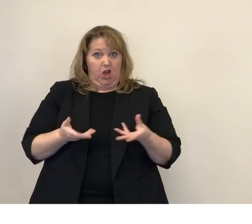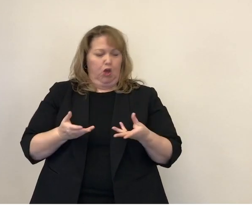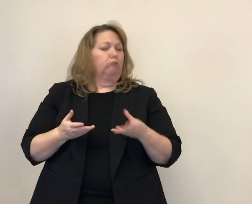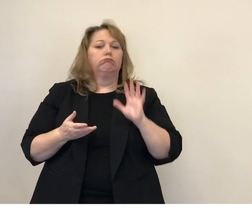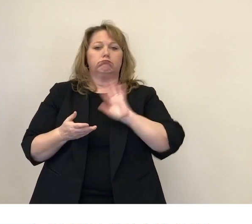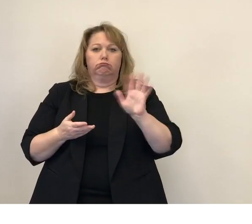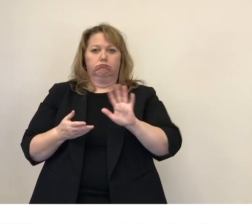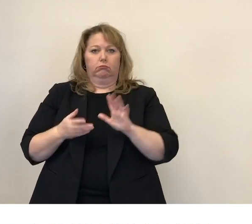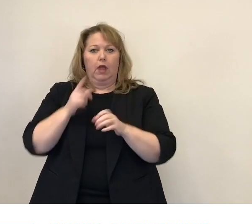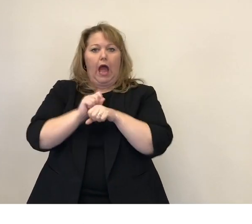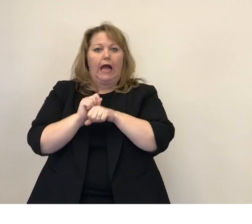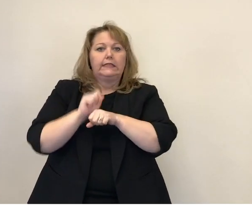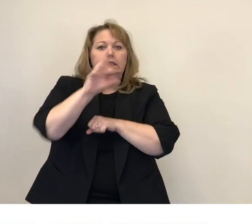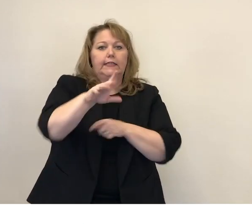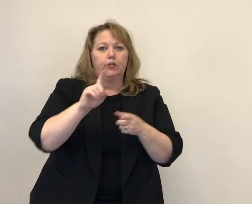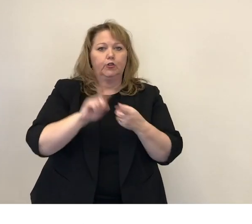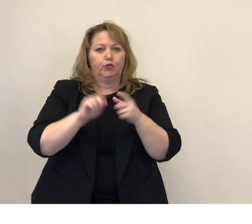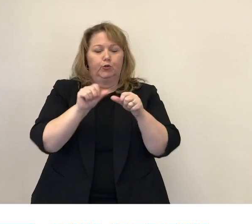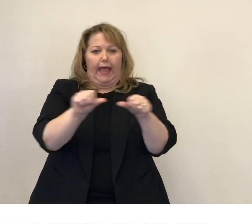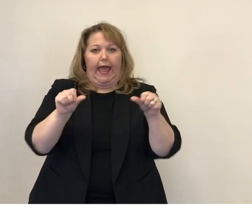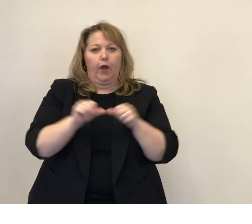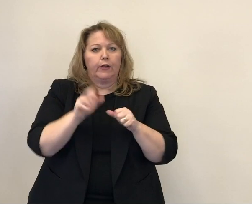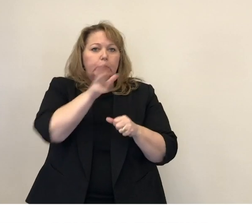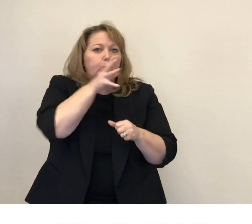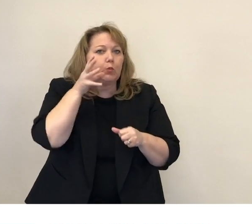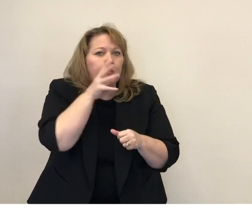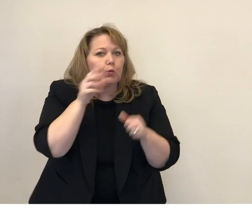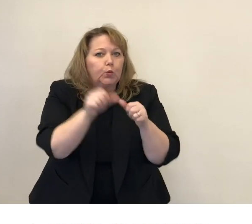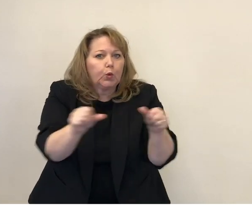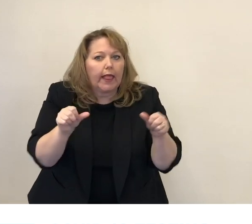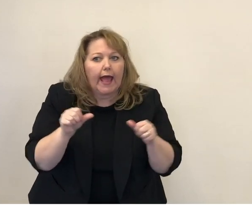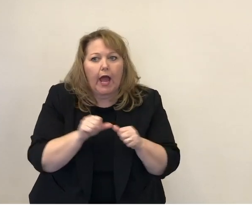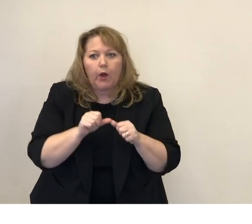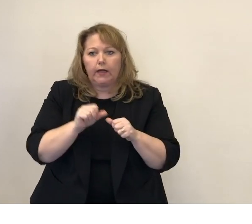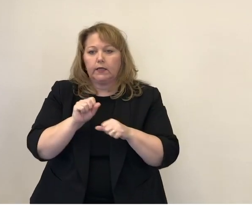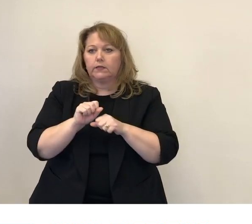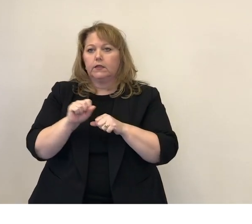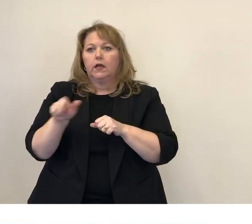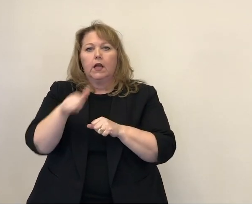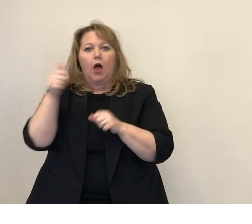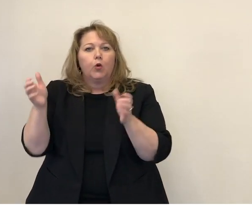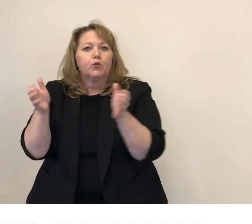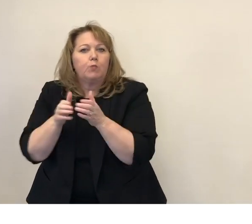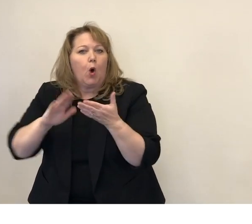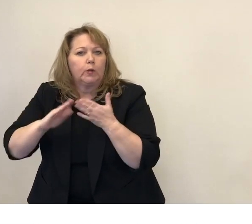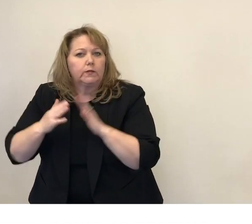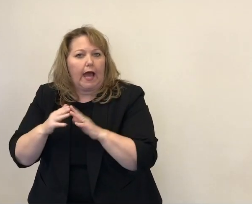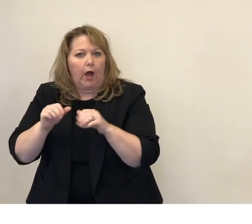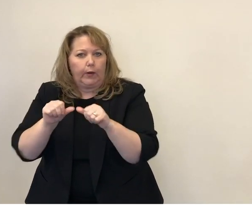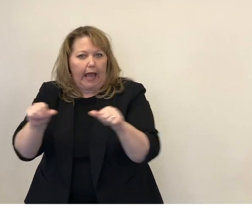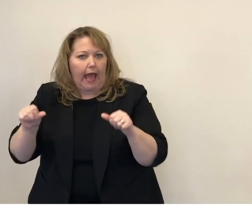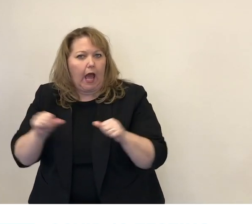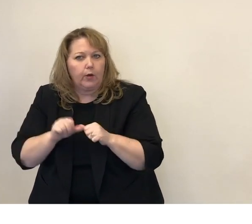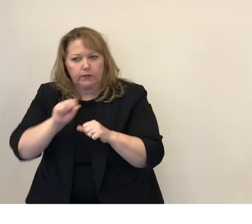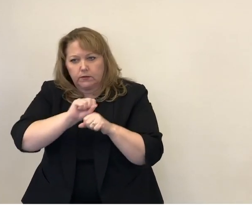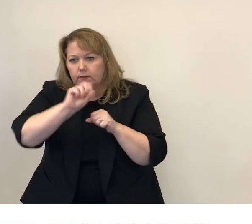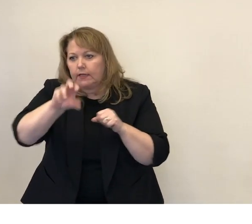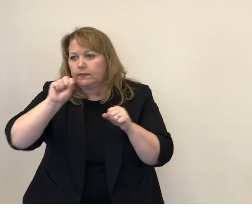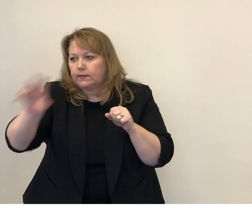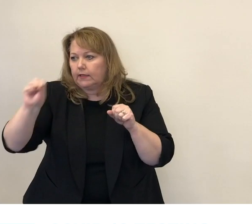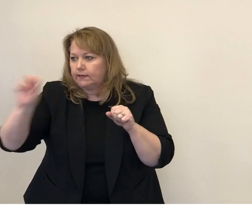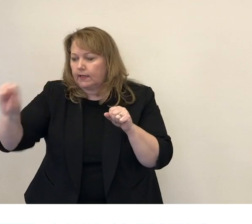federally qualified health centers in those areas, who can also provide other healthcare services for the individuals tested if